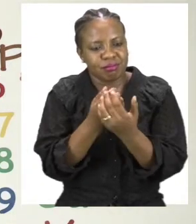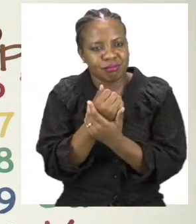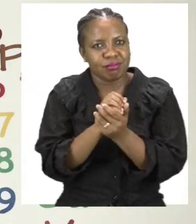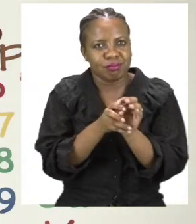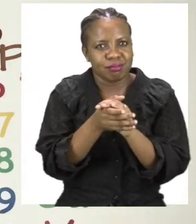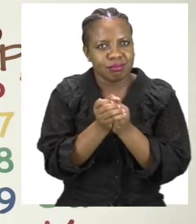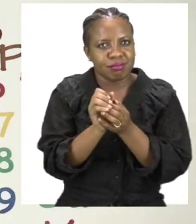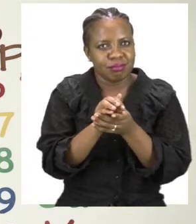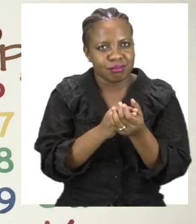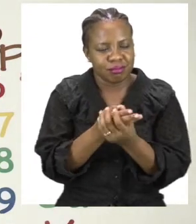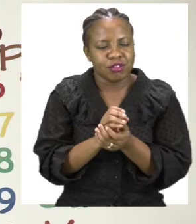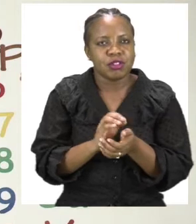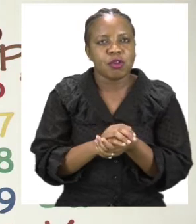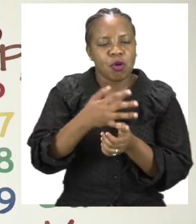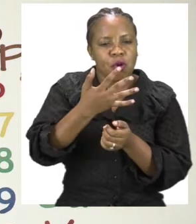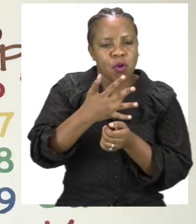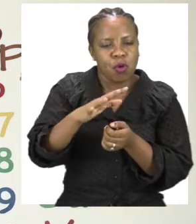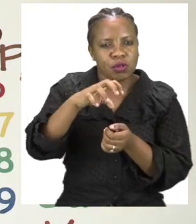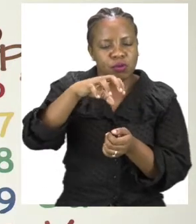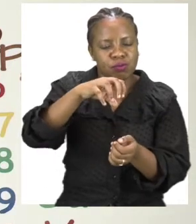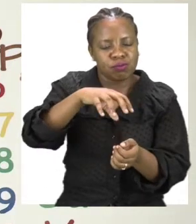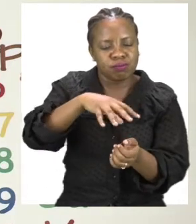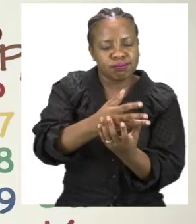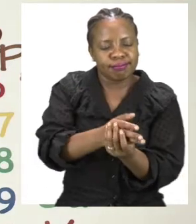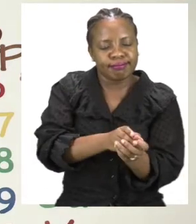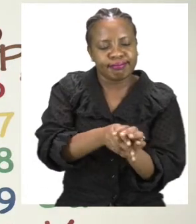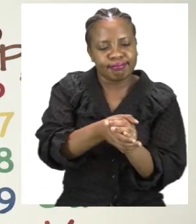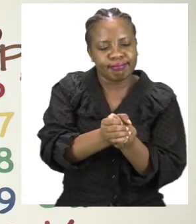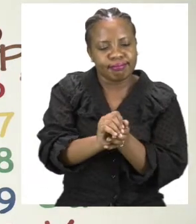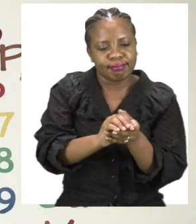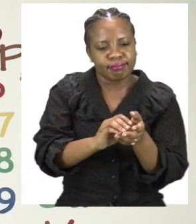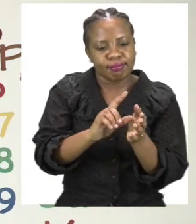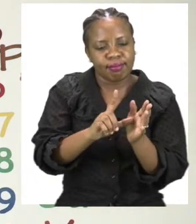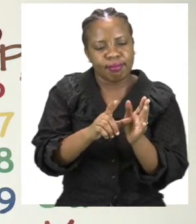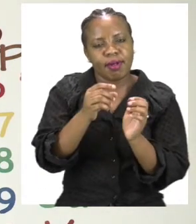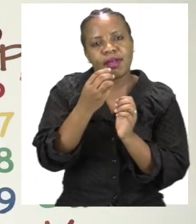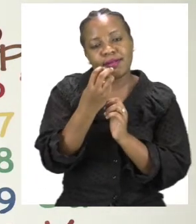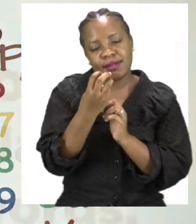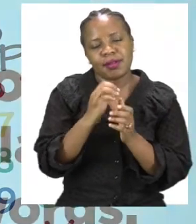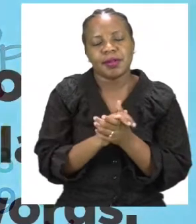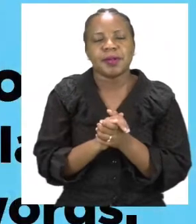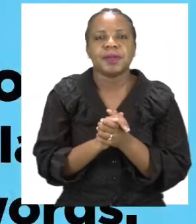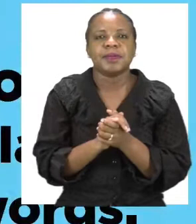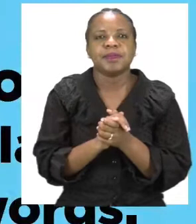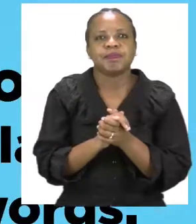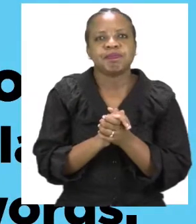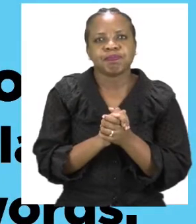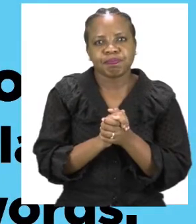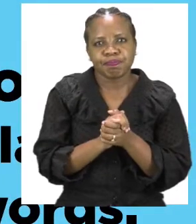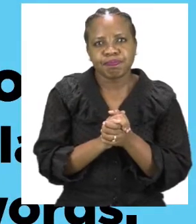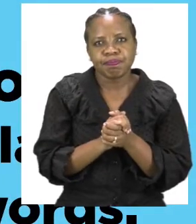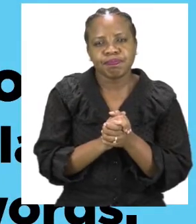the water, that you keep your hands there for 30 counts. Well done.